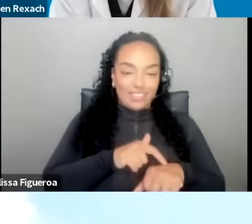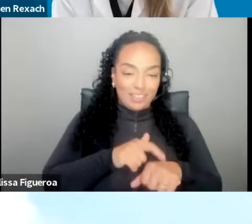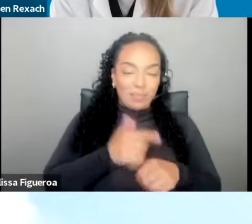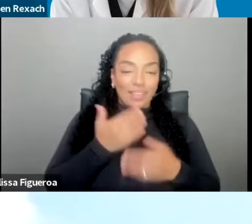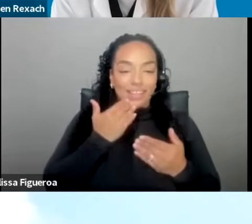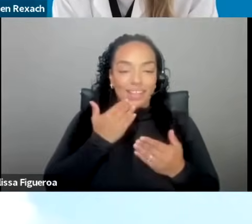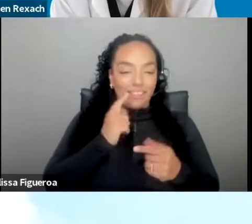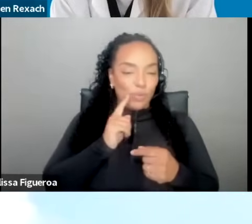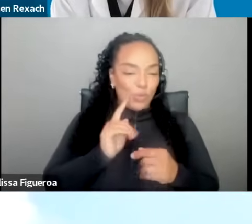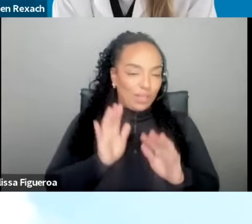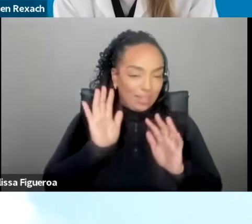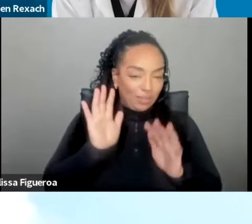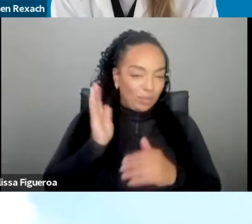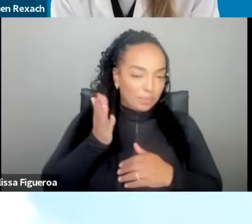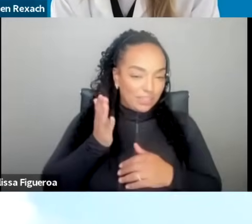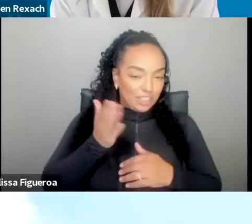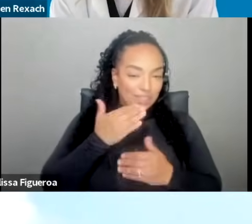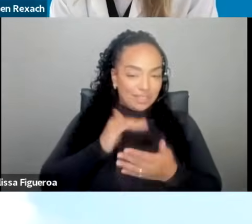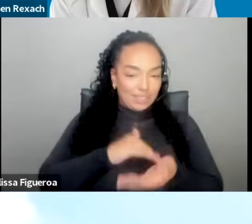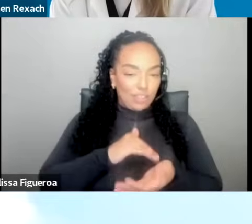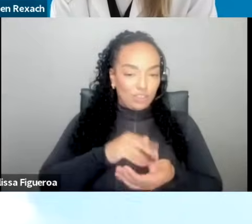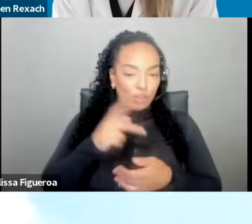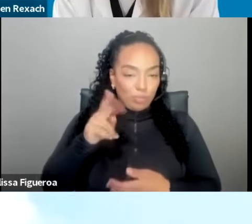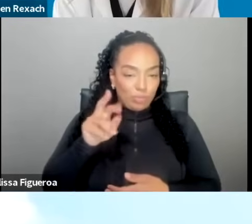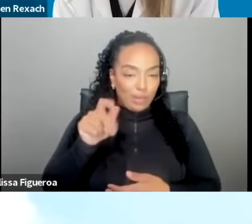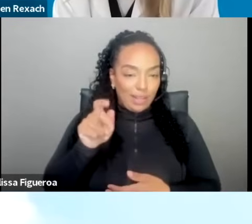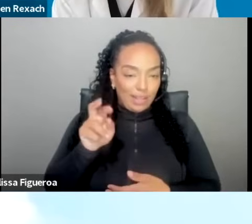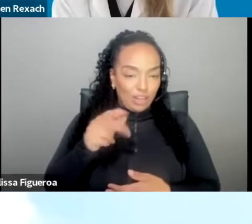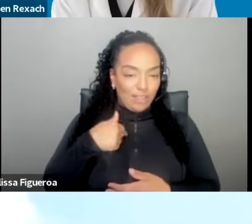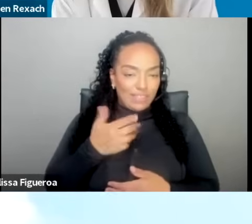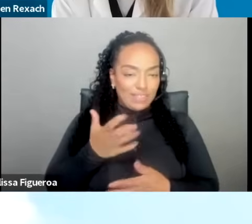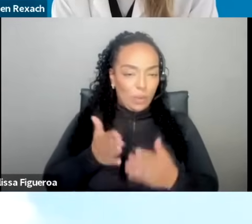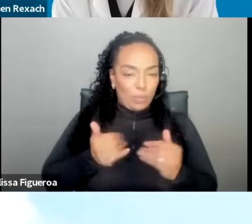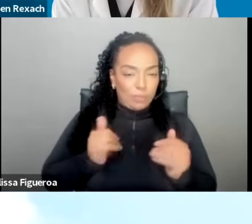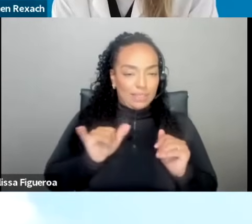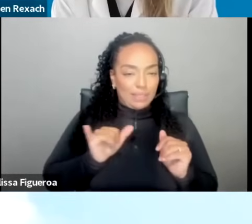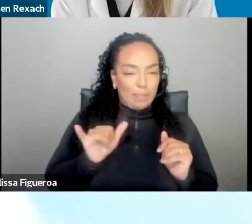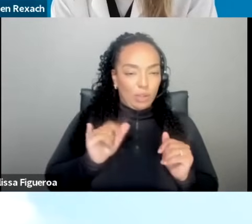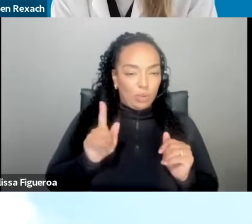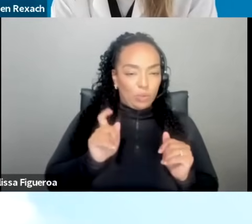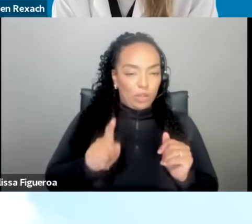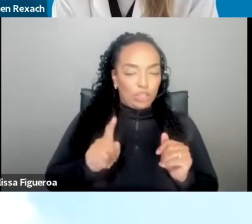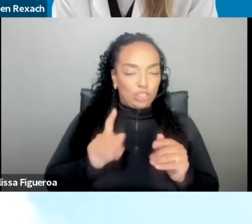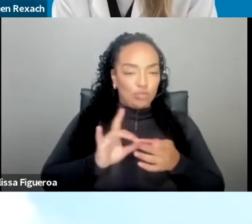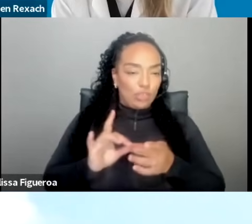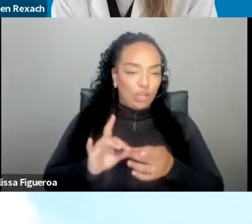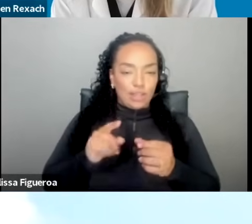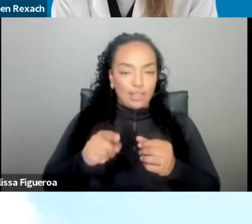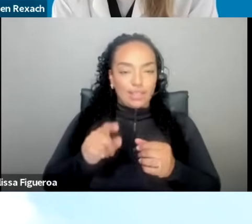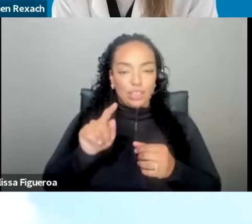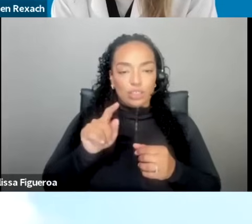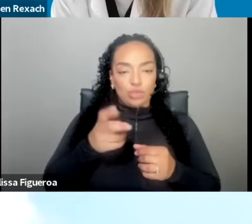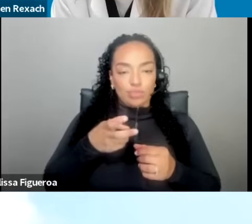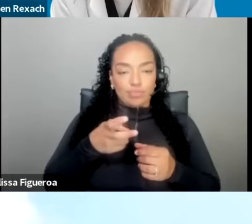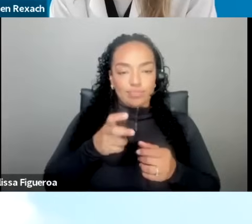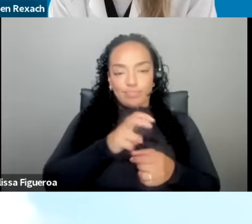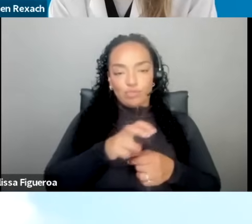excellent presentation, Dr. Prater. I have similar questions regarding the transmission